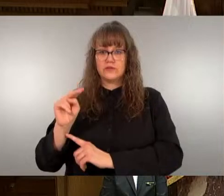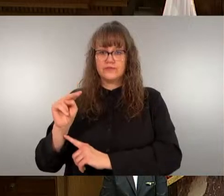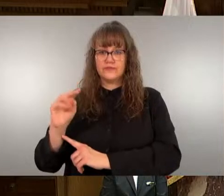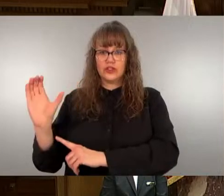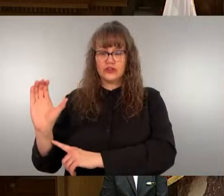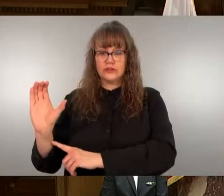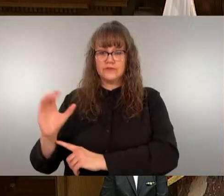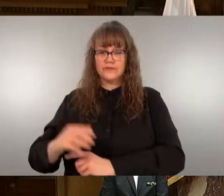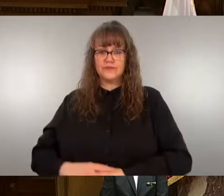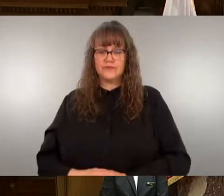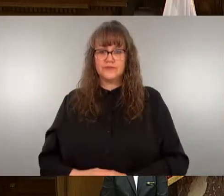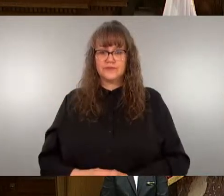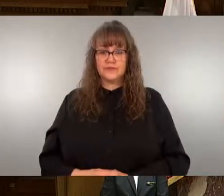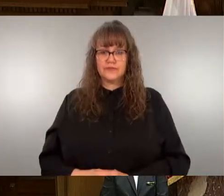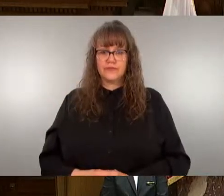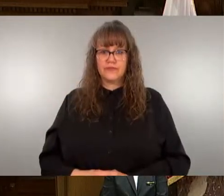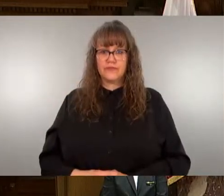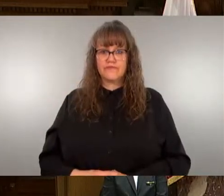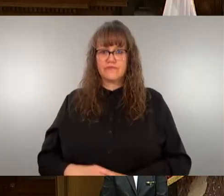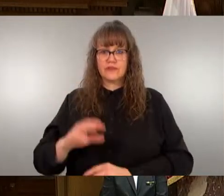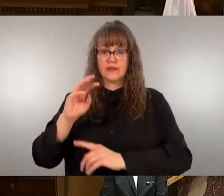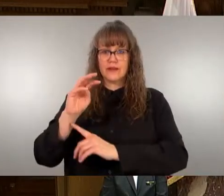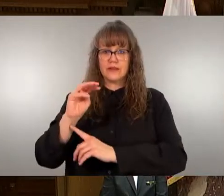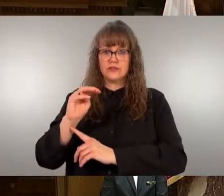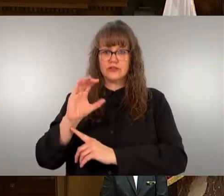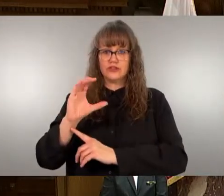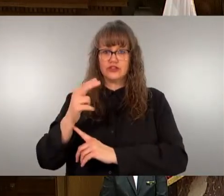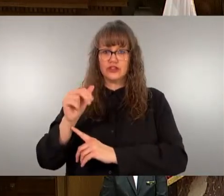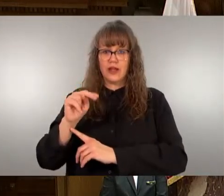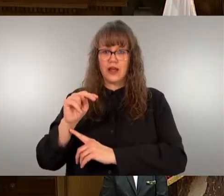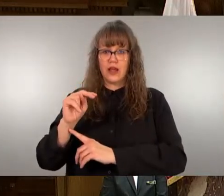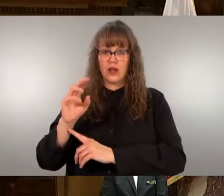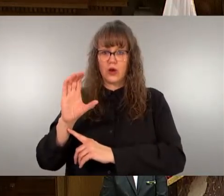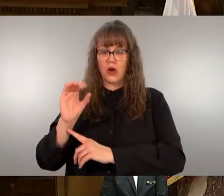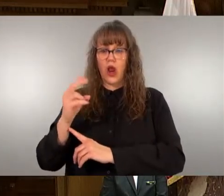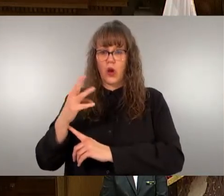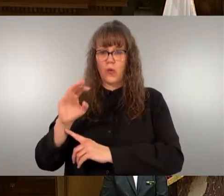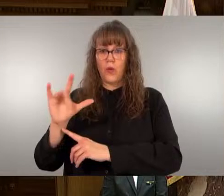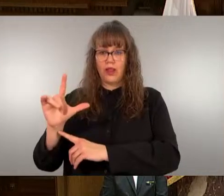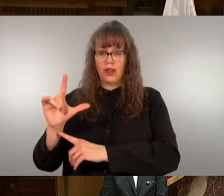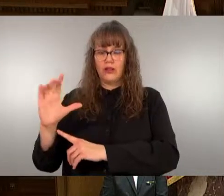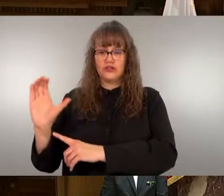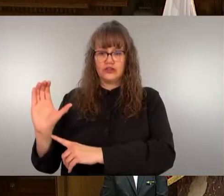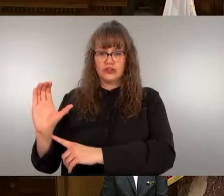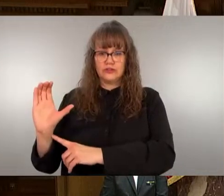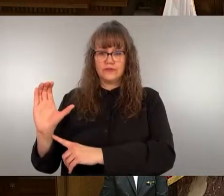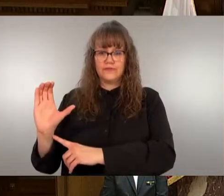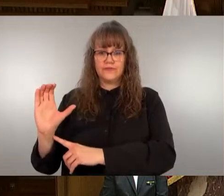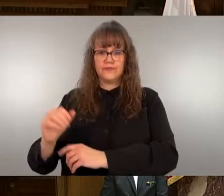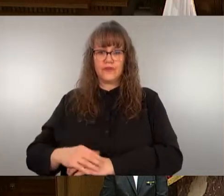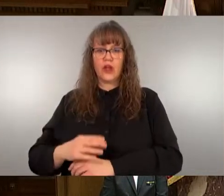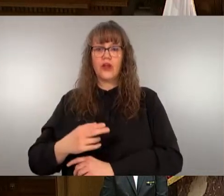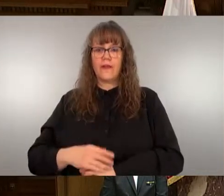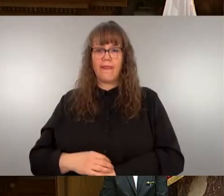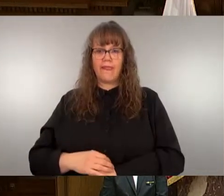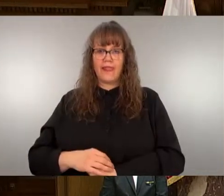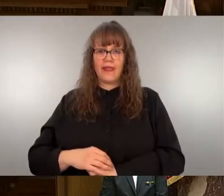Sharon Hartwell, Conservative Party of BC. Burnaby Centre, Ann Kang, BC